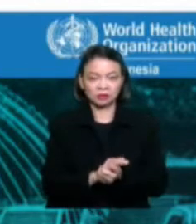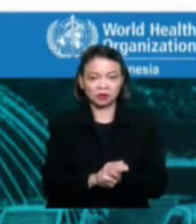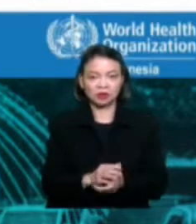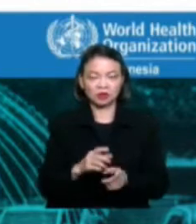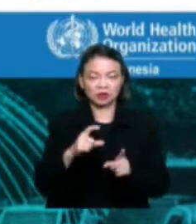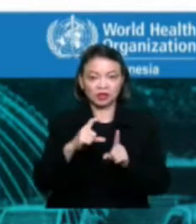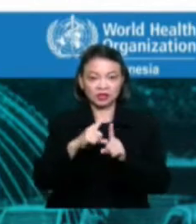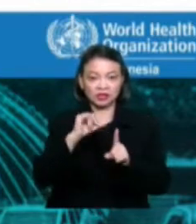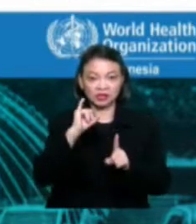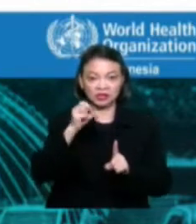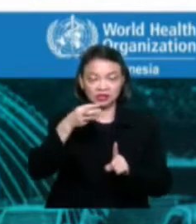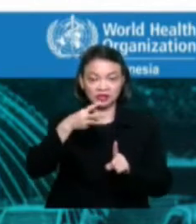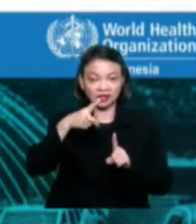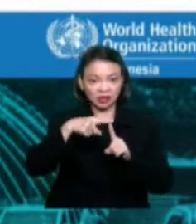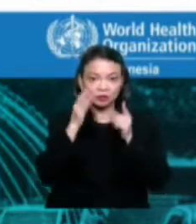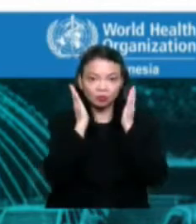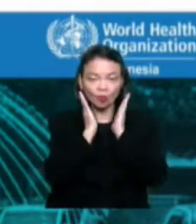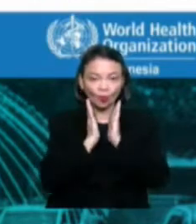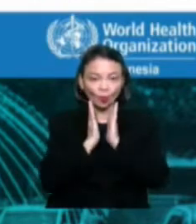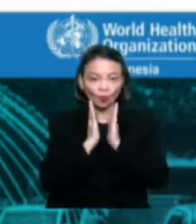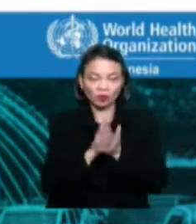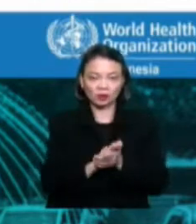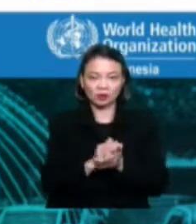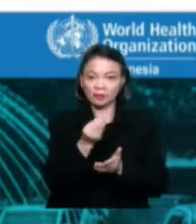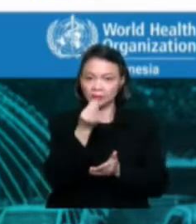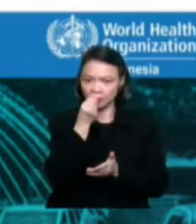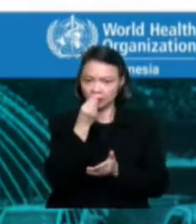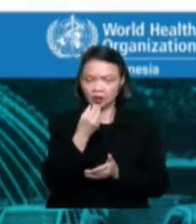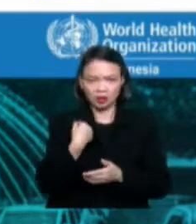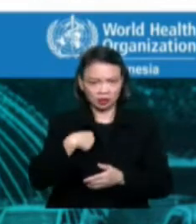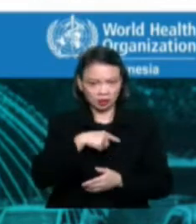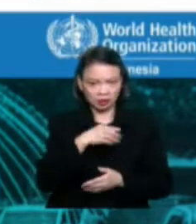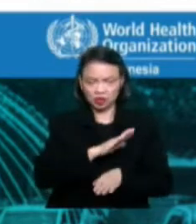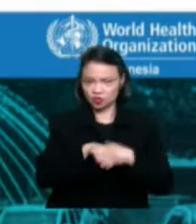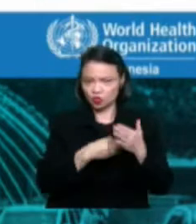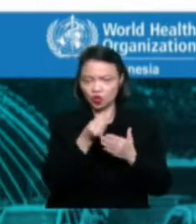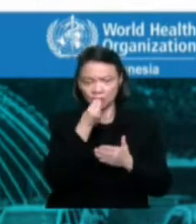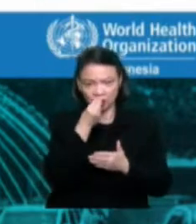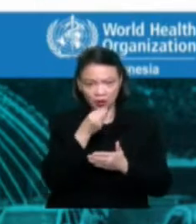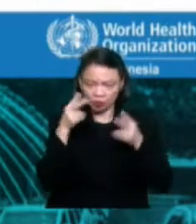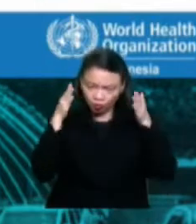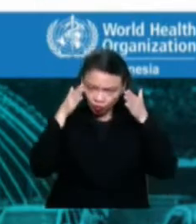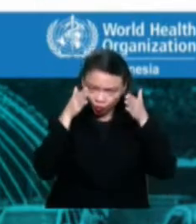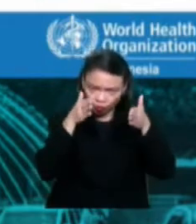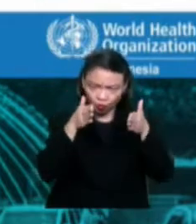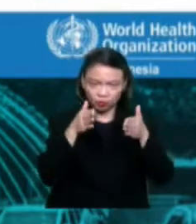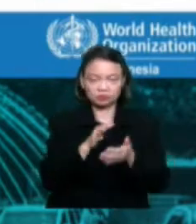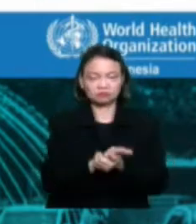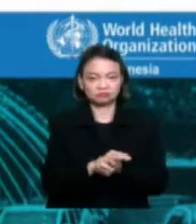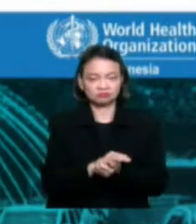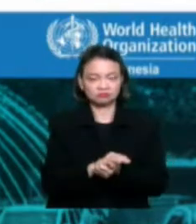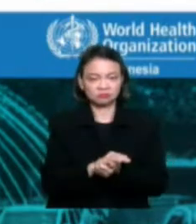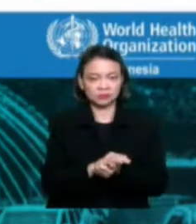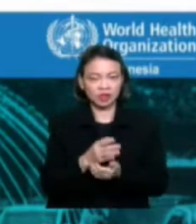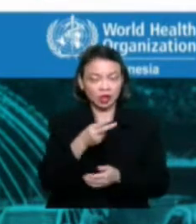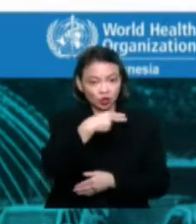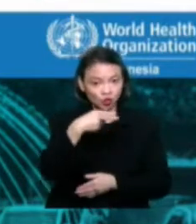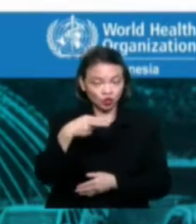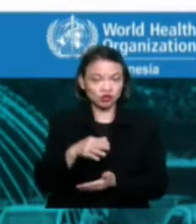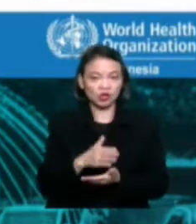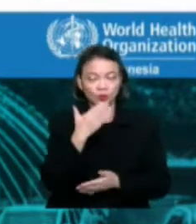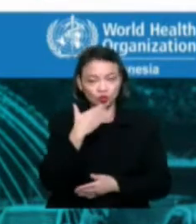available. But as we know, we all have a weakness to goreng, whether it's nasi goreng or ayam goreng. And at the same time,